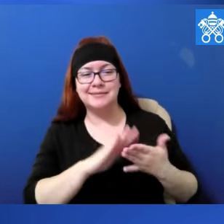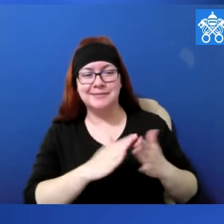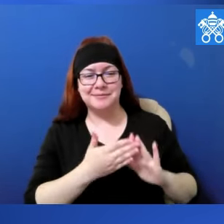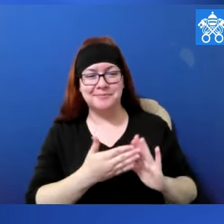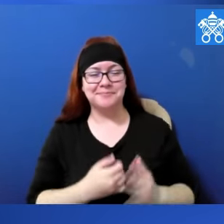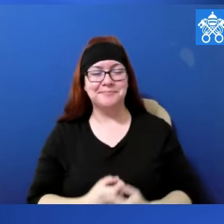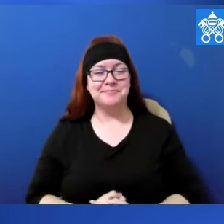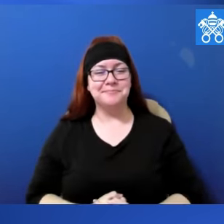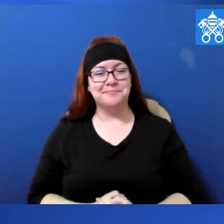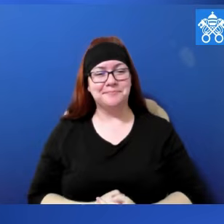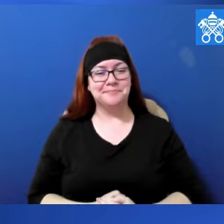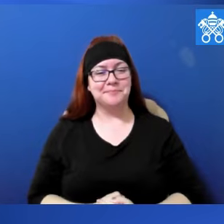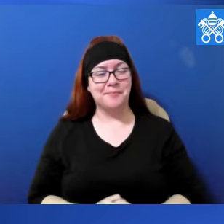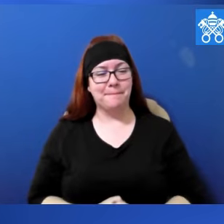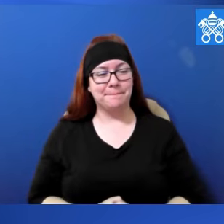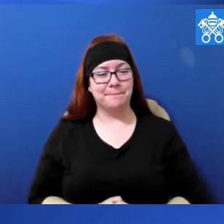and Rovato.